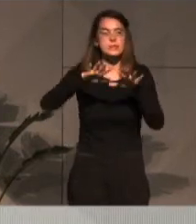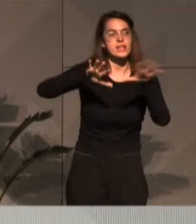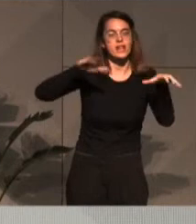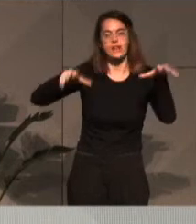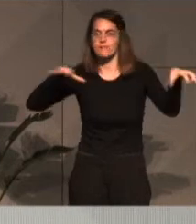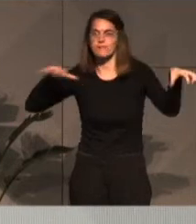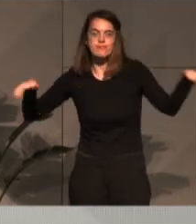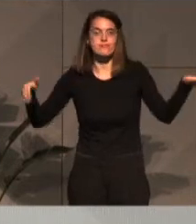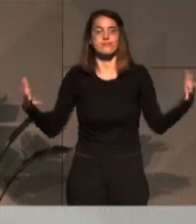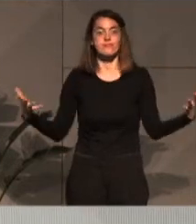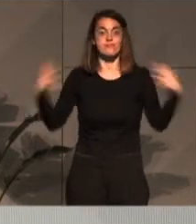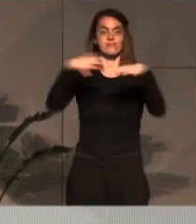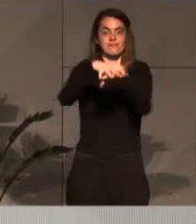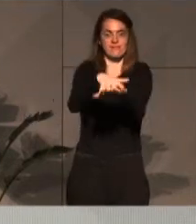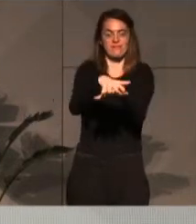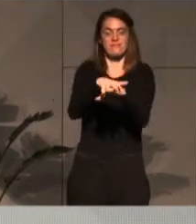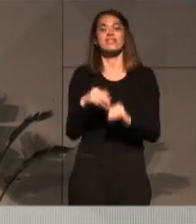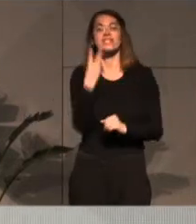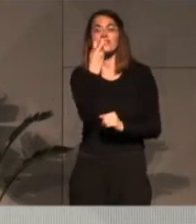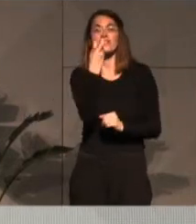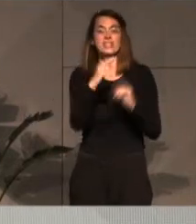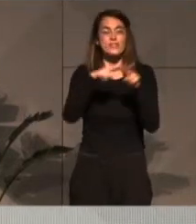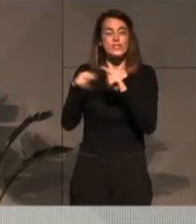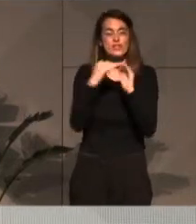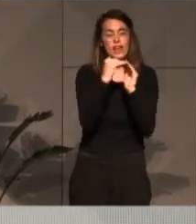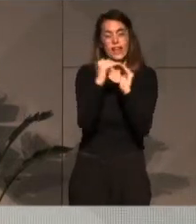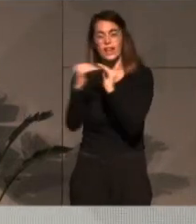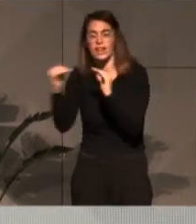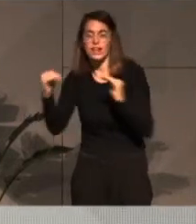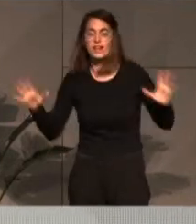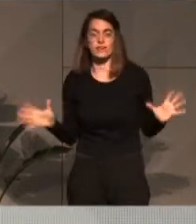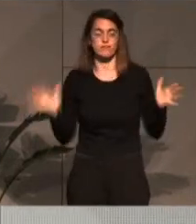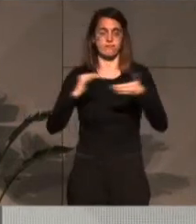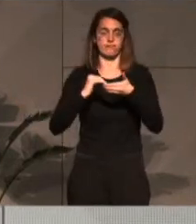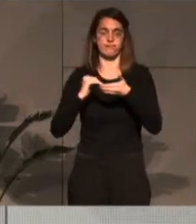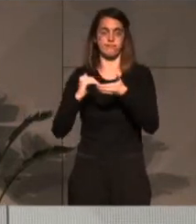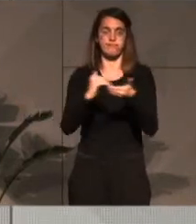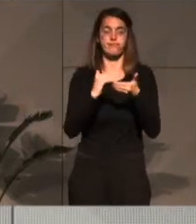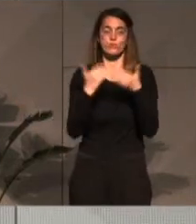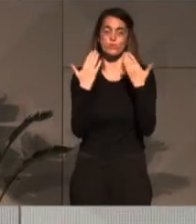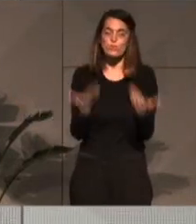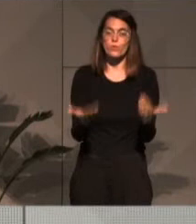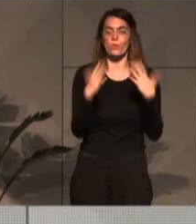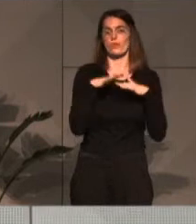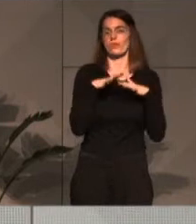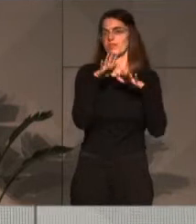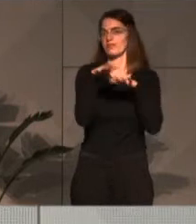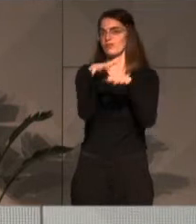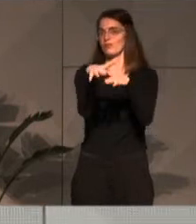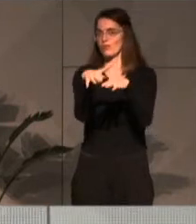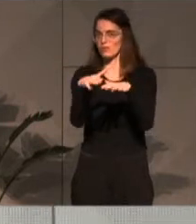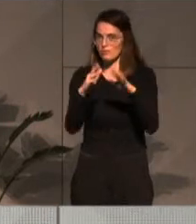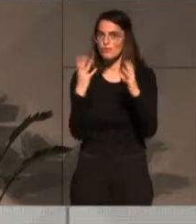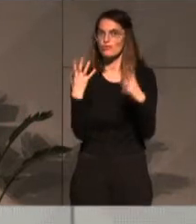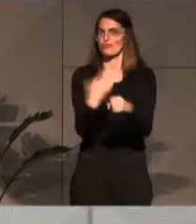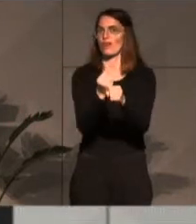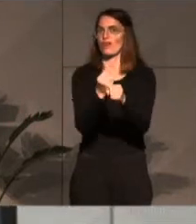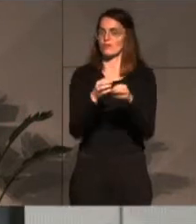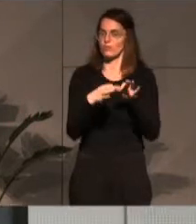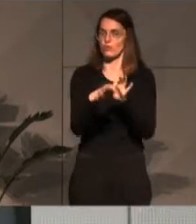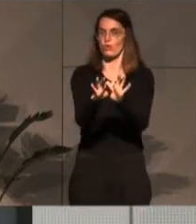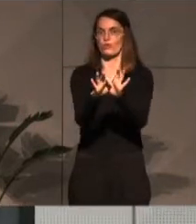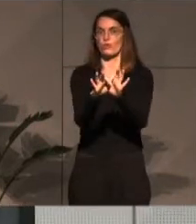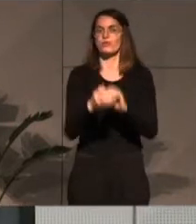research mission. 20 nations gathered to enable this mission to be carried out.